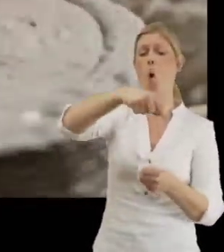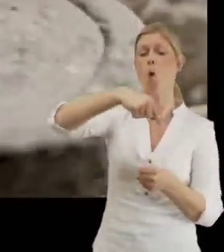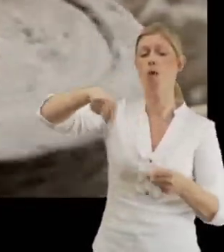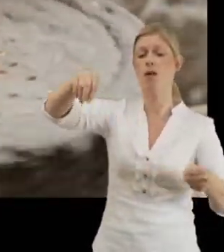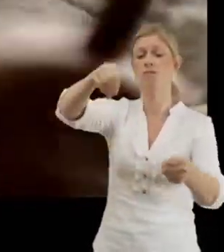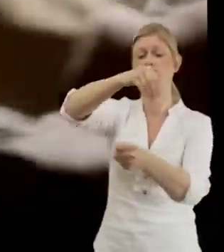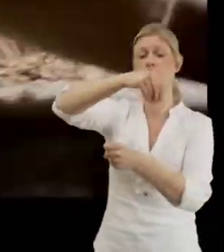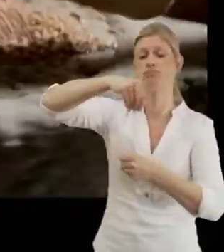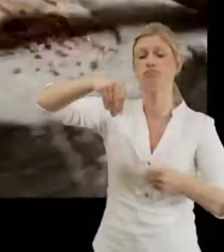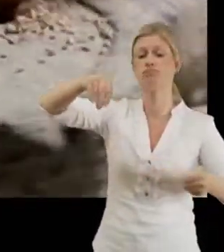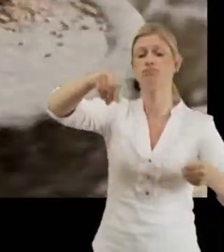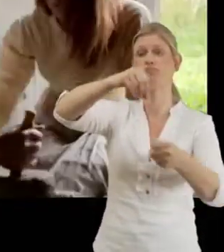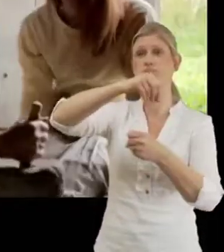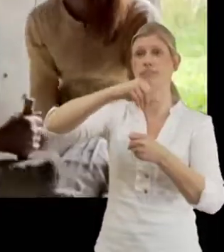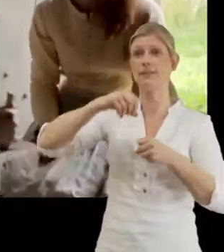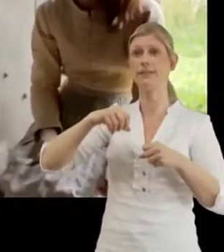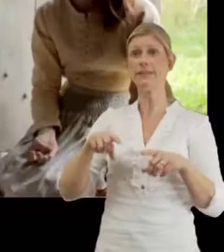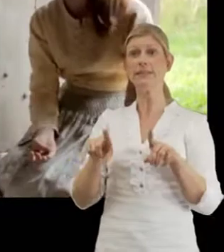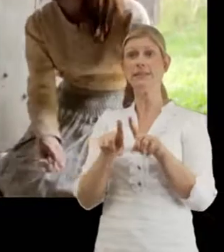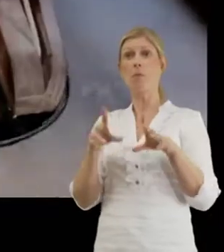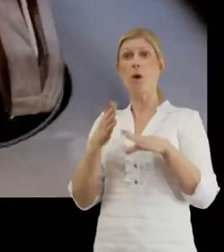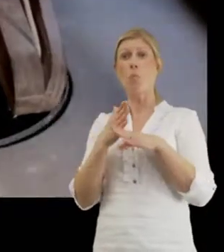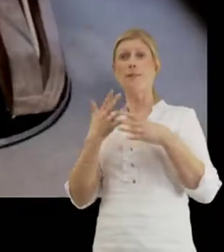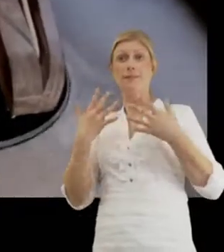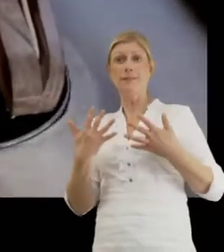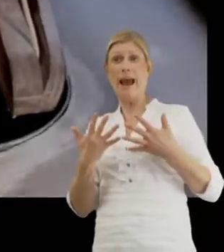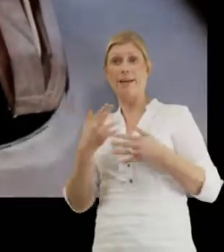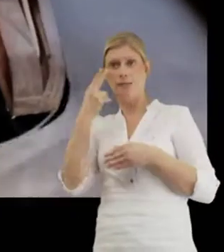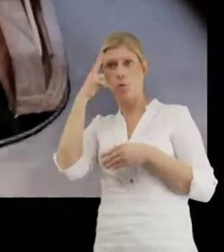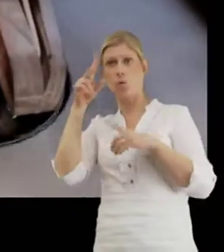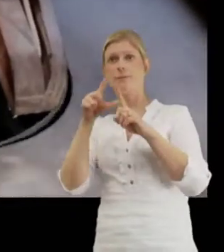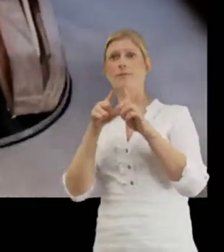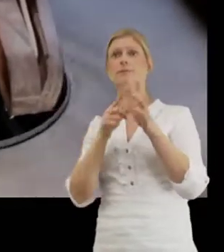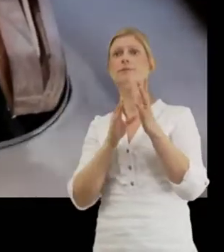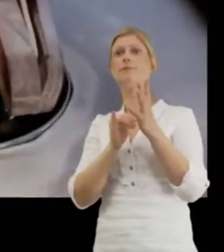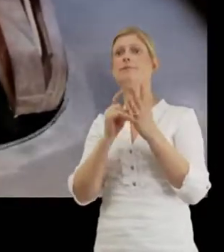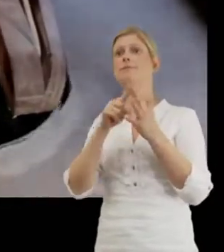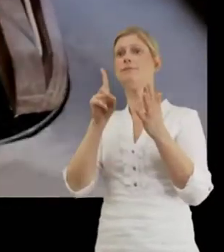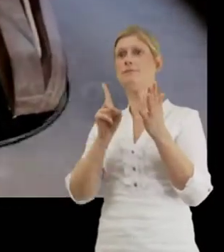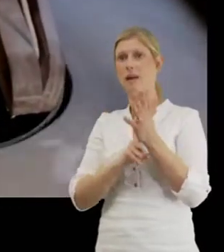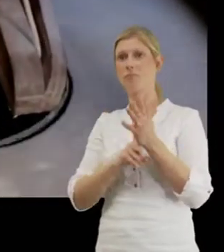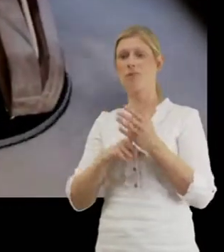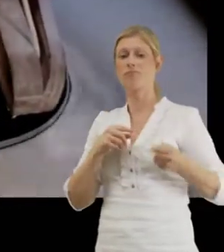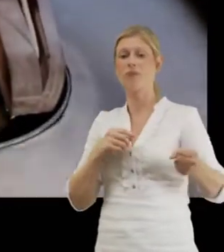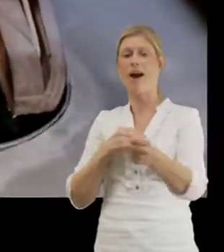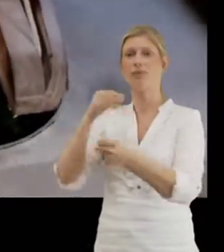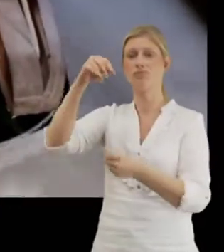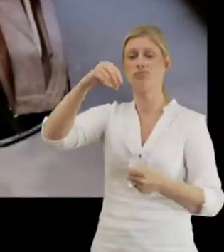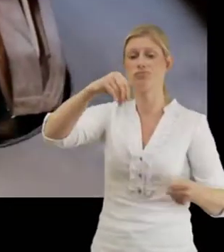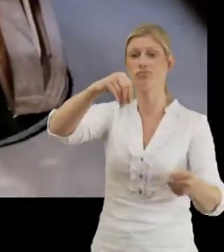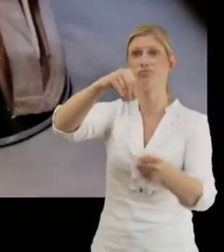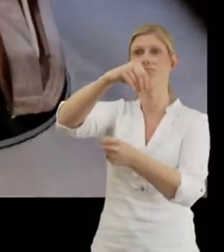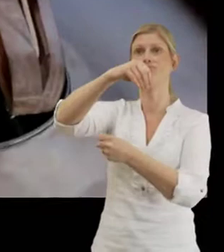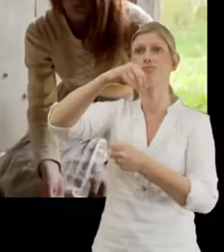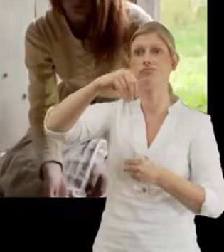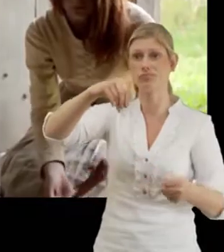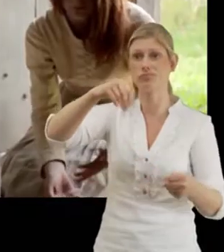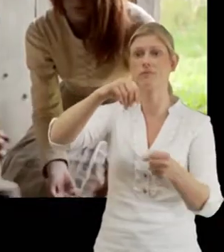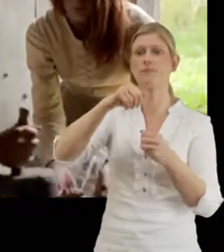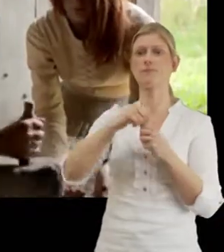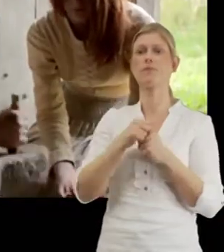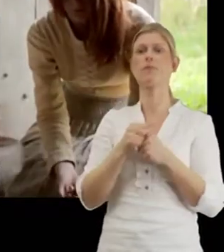So the daughter fed the grain down, and the thing that feeds it in today in a mill like this is still called the damsel. So the damsel is still feeding the grain